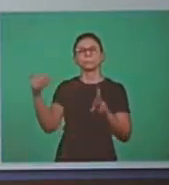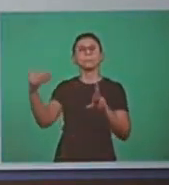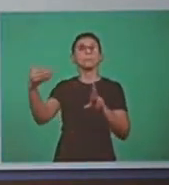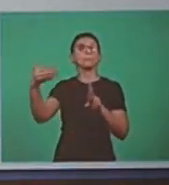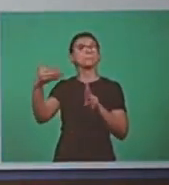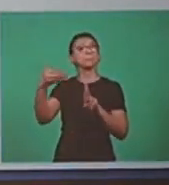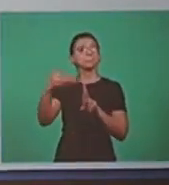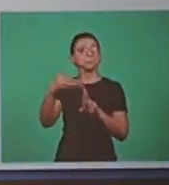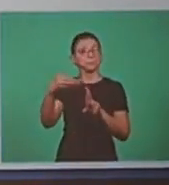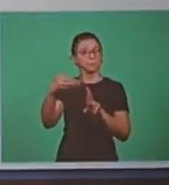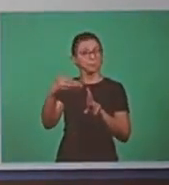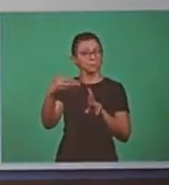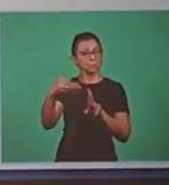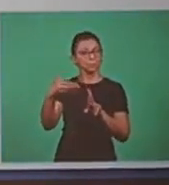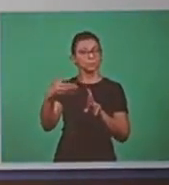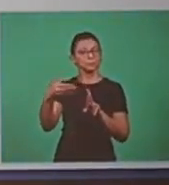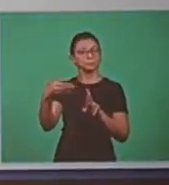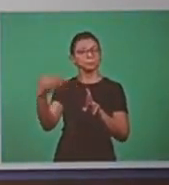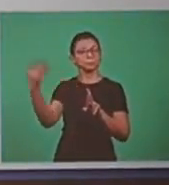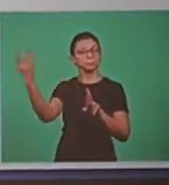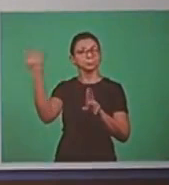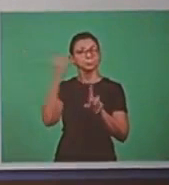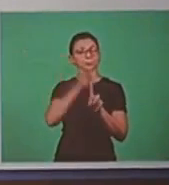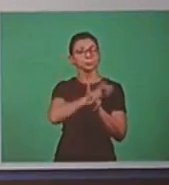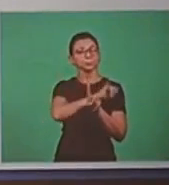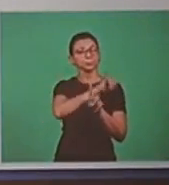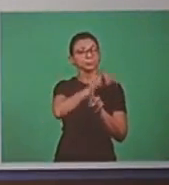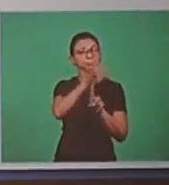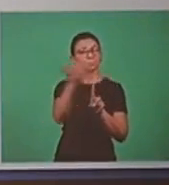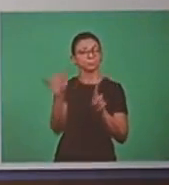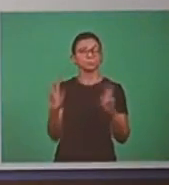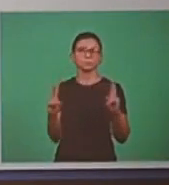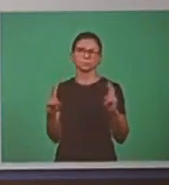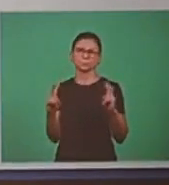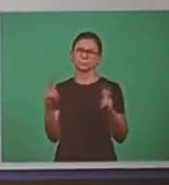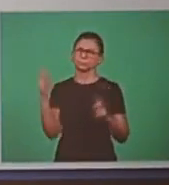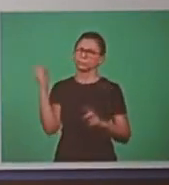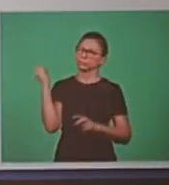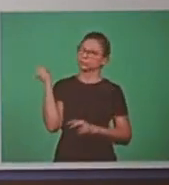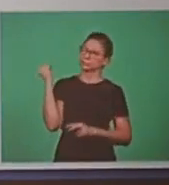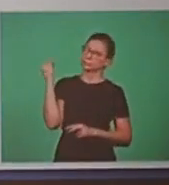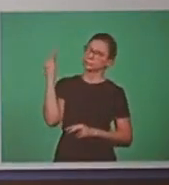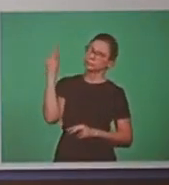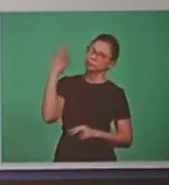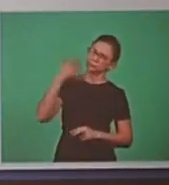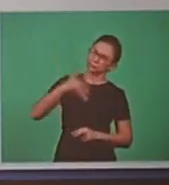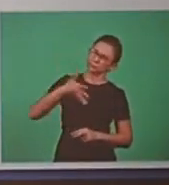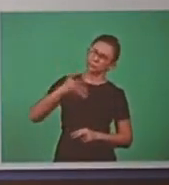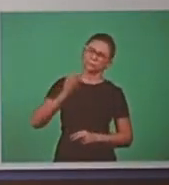This is the reference of the prophetic expression, early dawn.